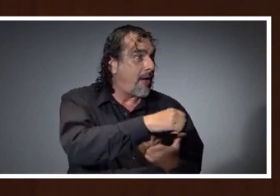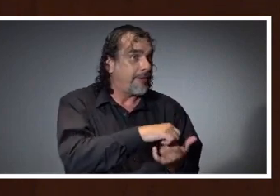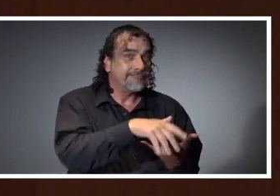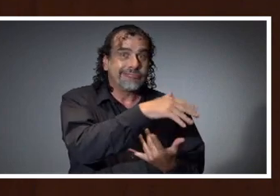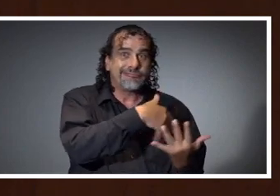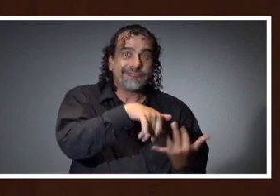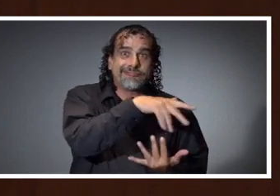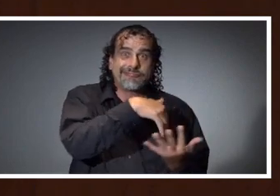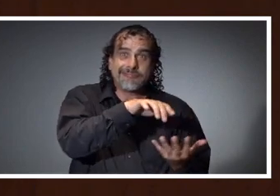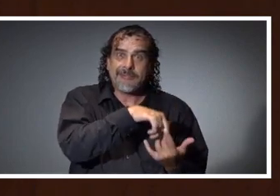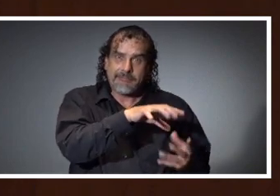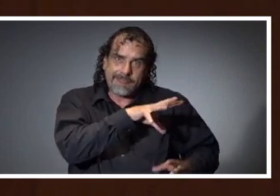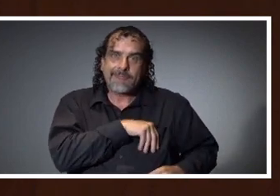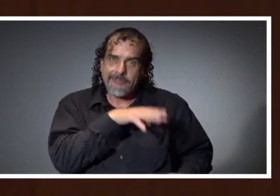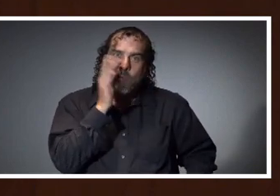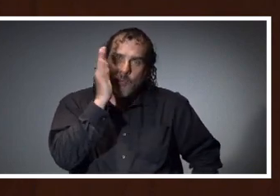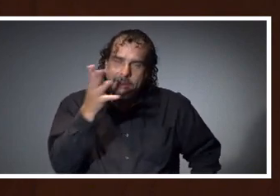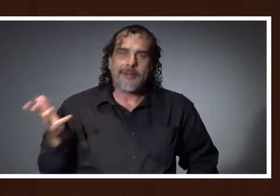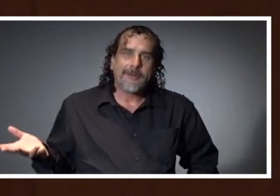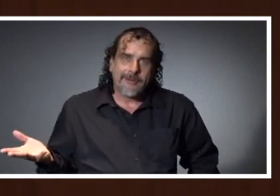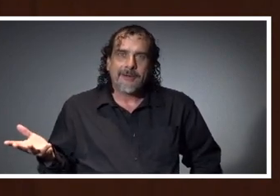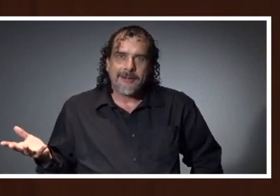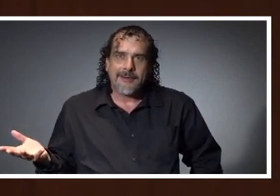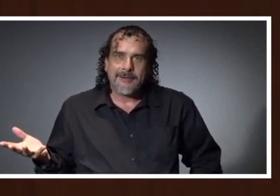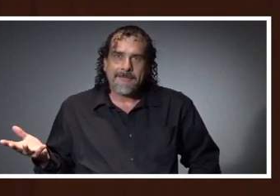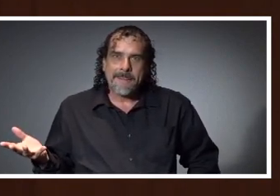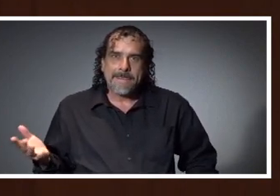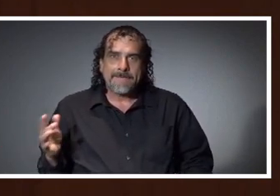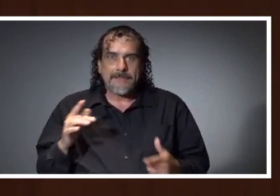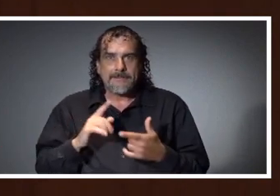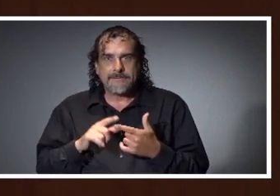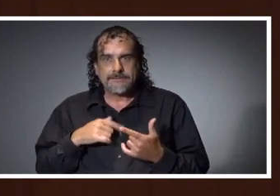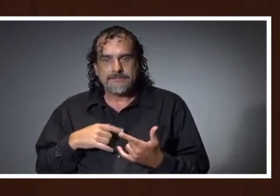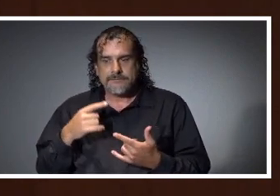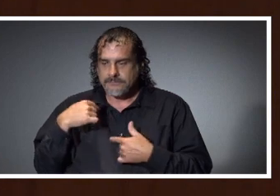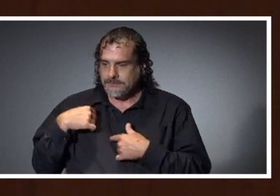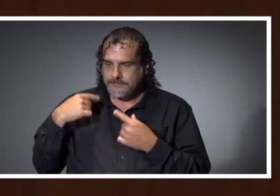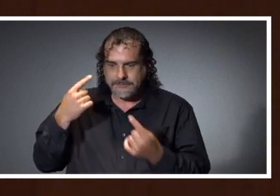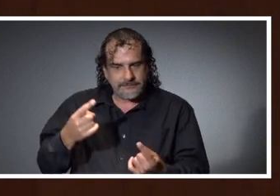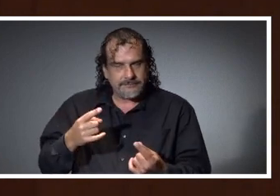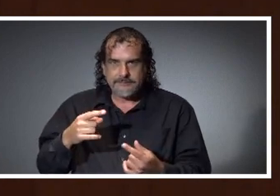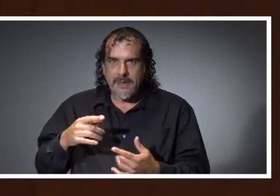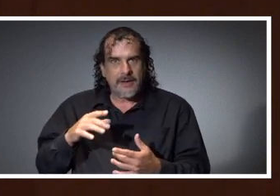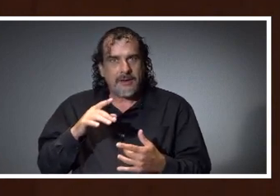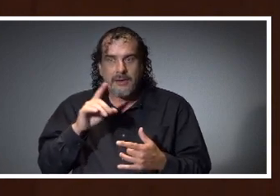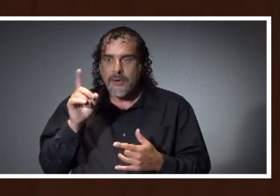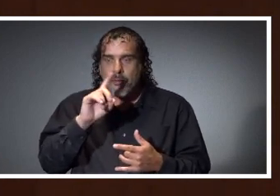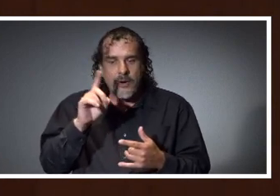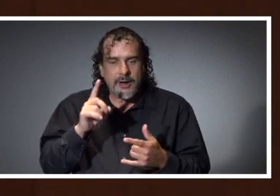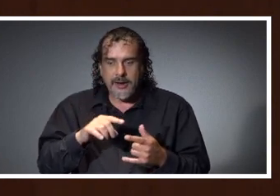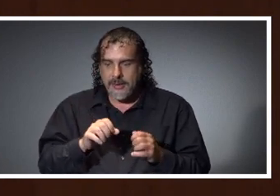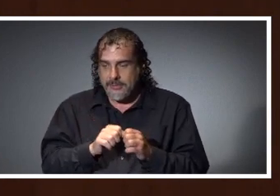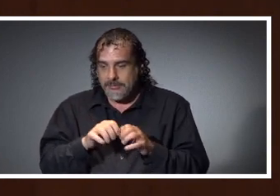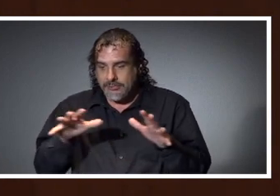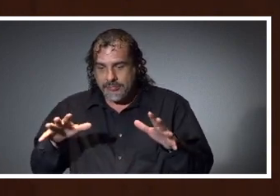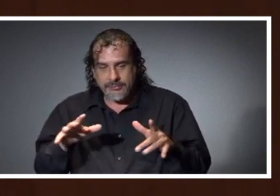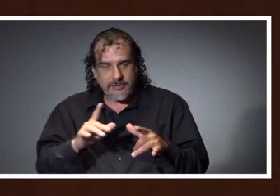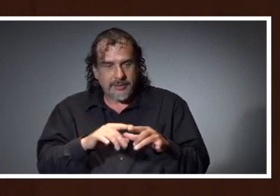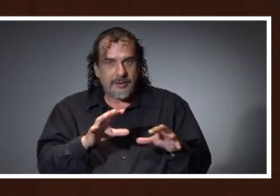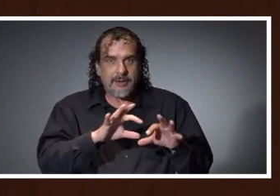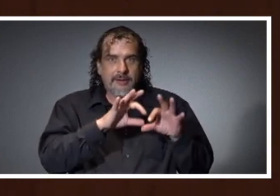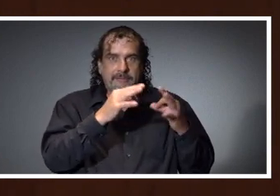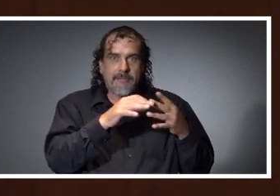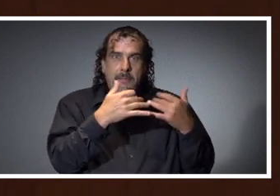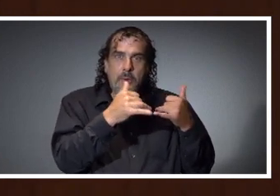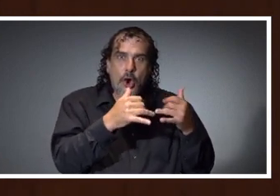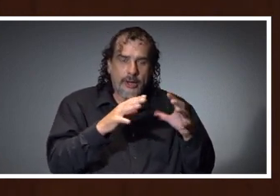So that's what's going to really be our Achilles heel. It has been the whole time, are these sort of social family get-togethers where we